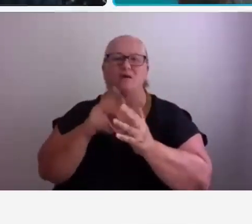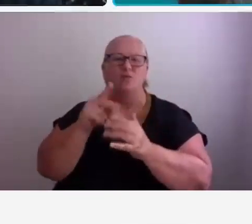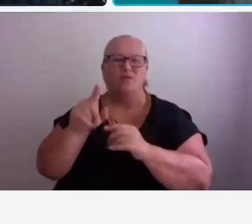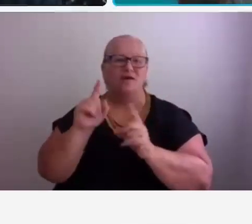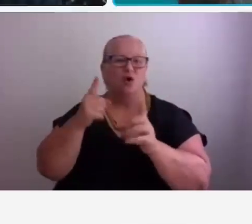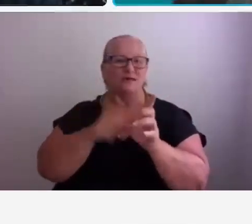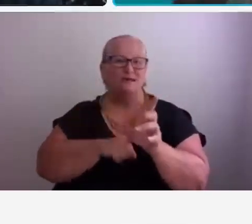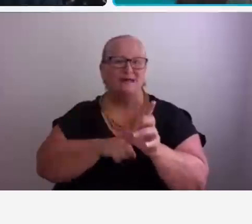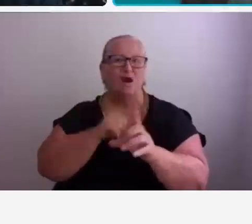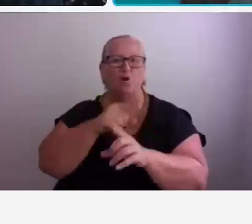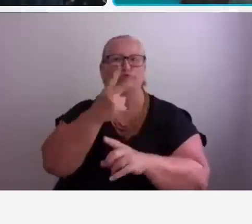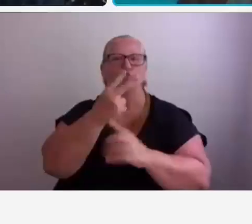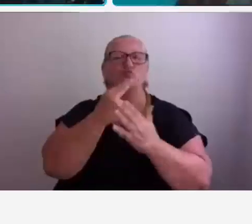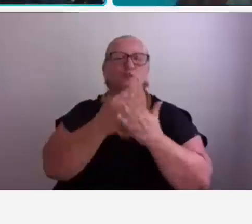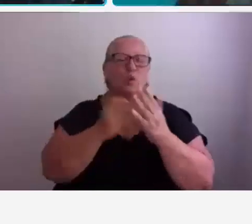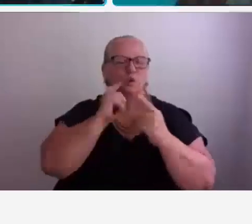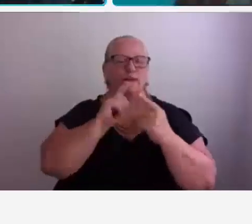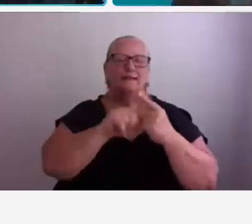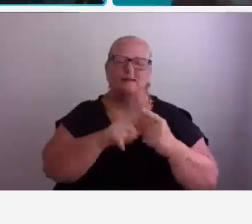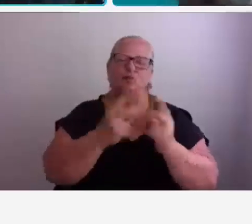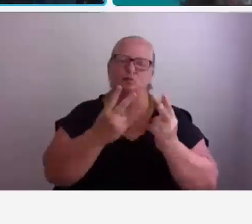2 reports will remain. Thanks, Jess.